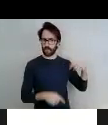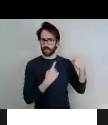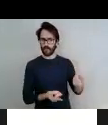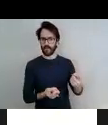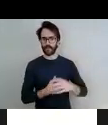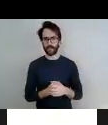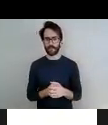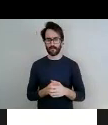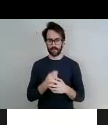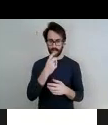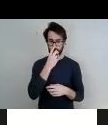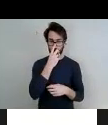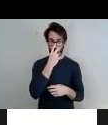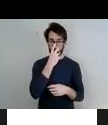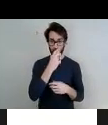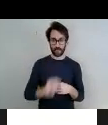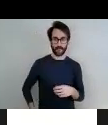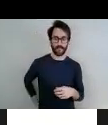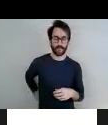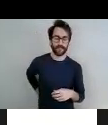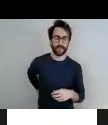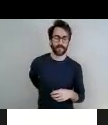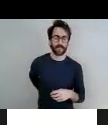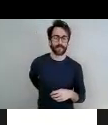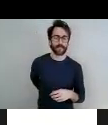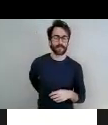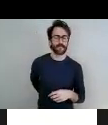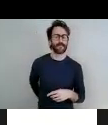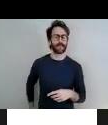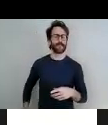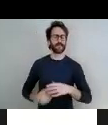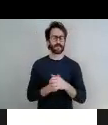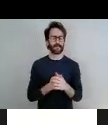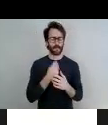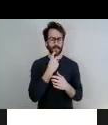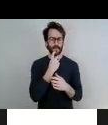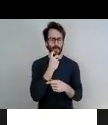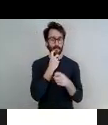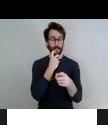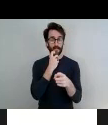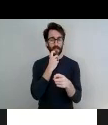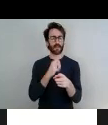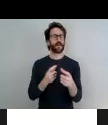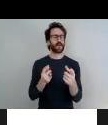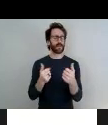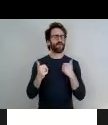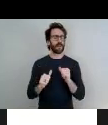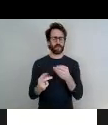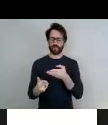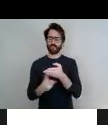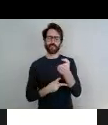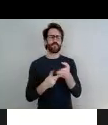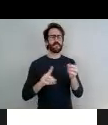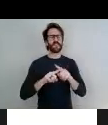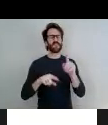So we like to promote two different campaigns. The first one is Take 5, which kind of speaks for itself with